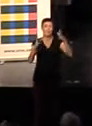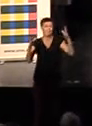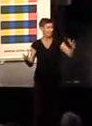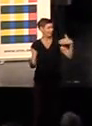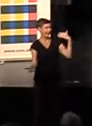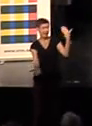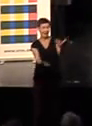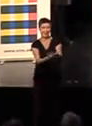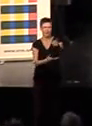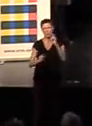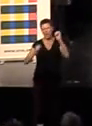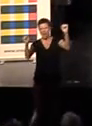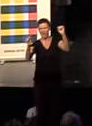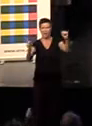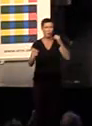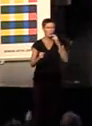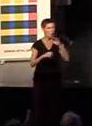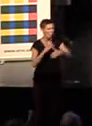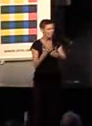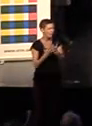hoe is mijn andere participe